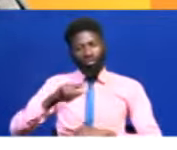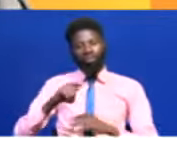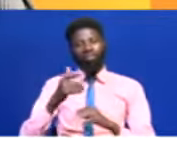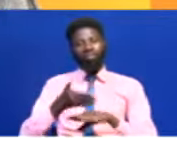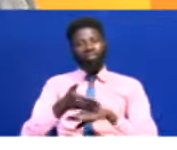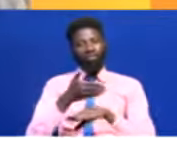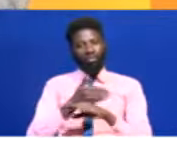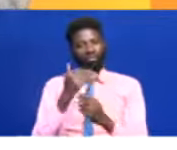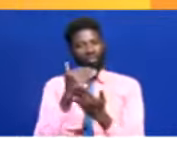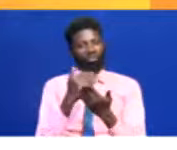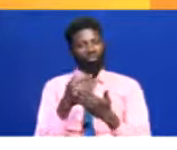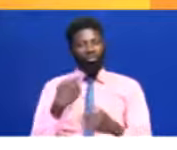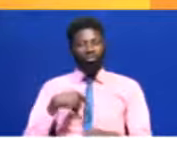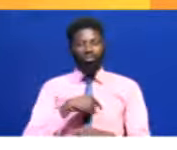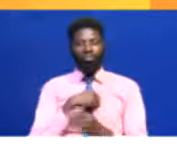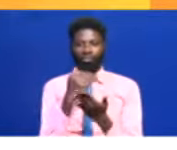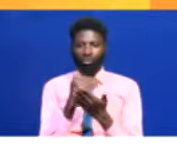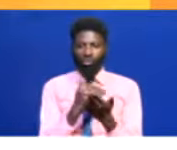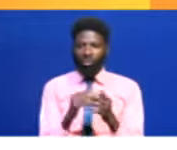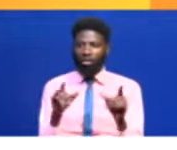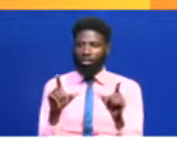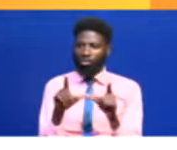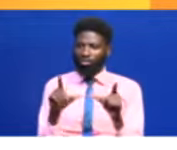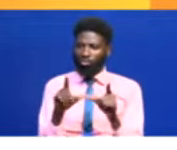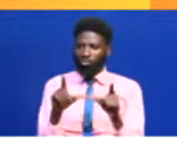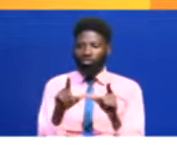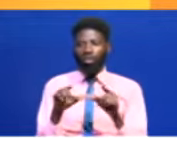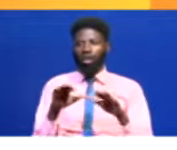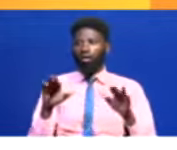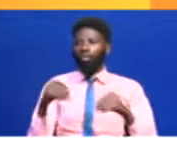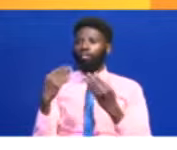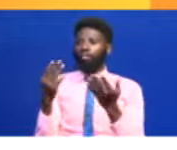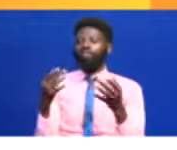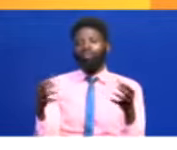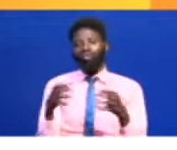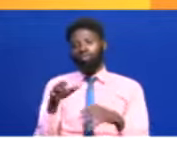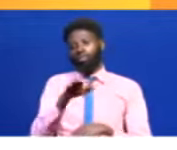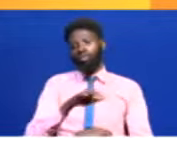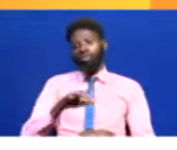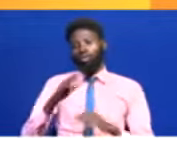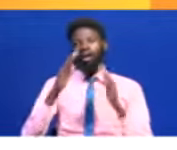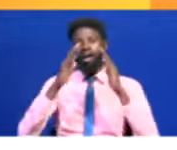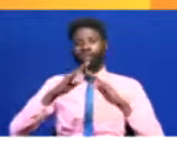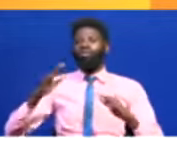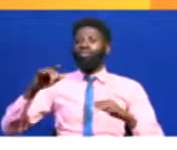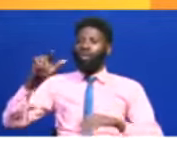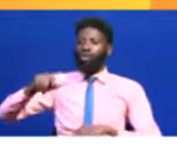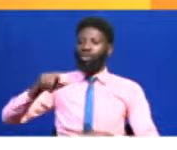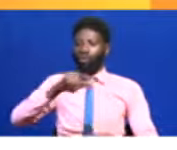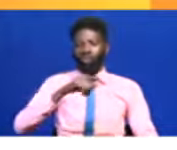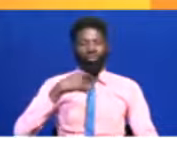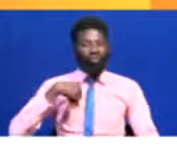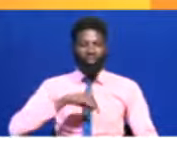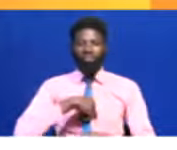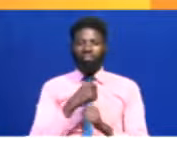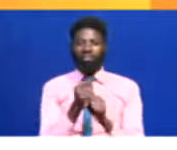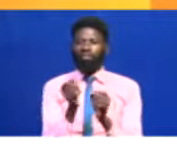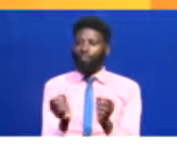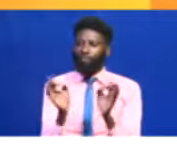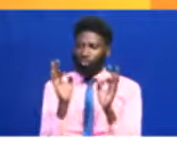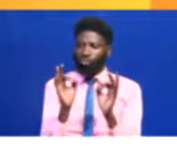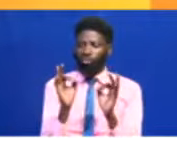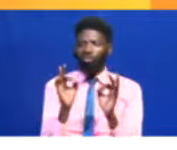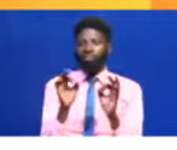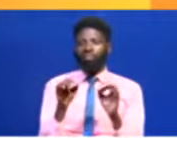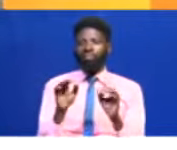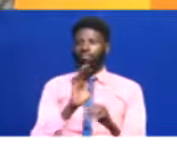of issuing titles to those informal settlements. We regularize where they are living.